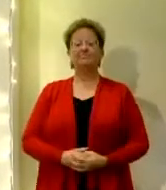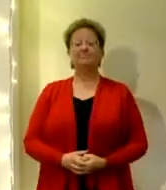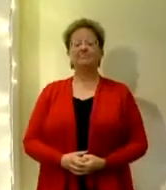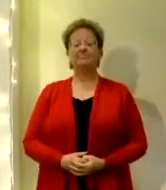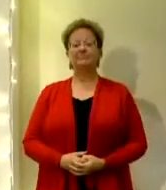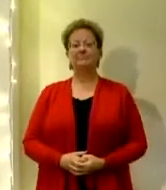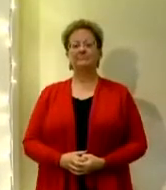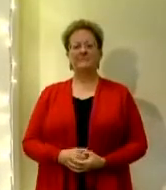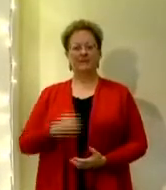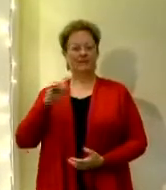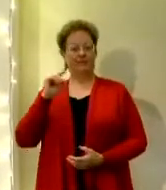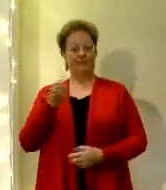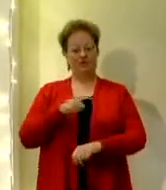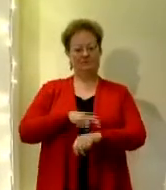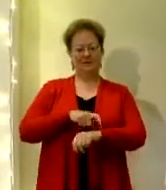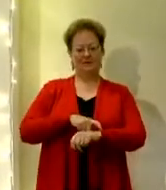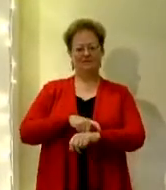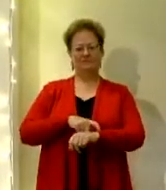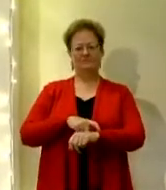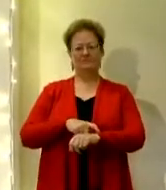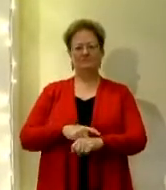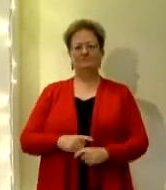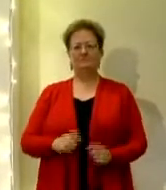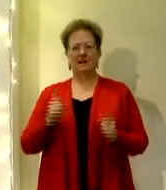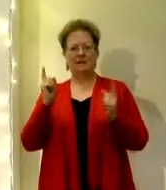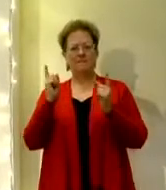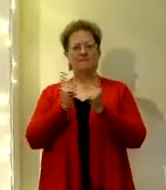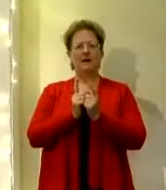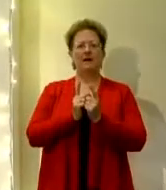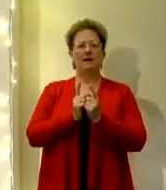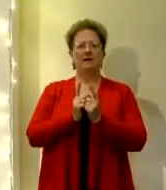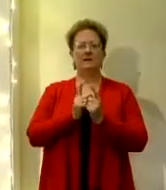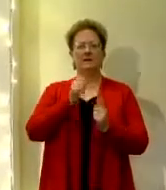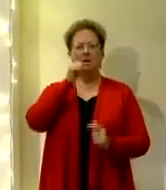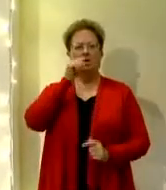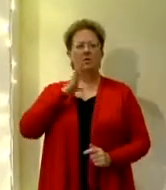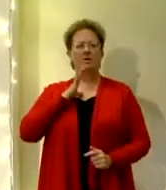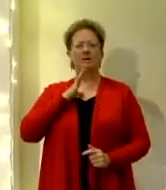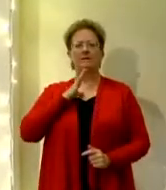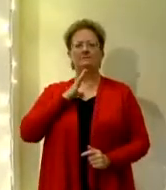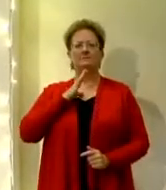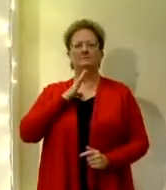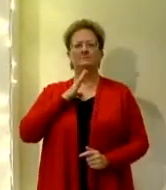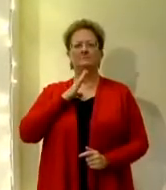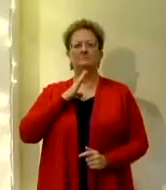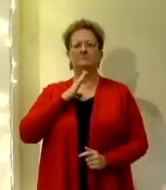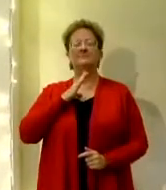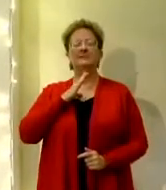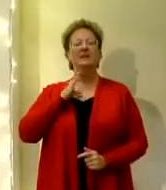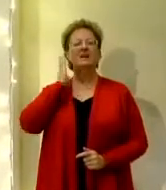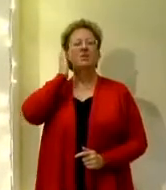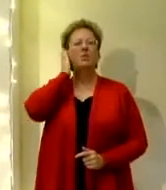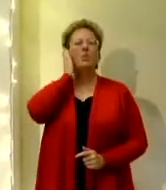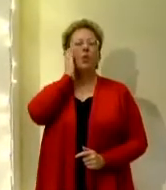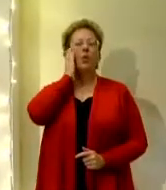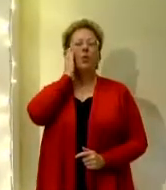The first time I met Shirley Jones, I knew right away we were going to be best friends.